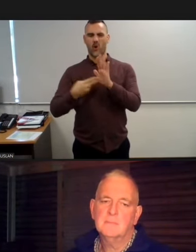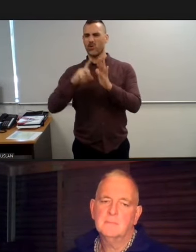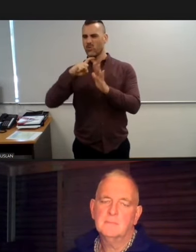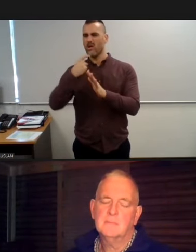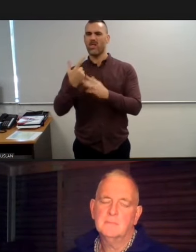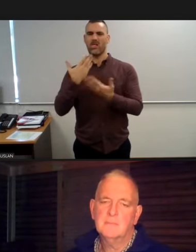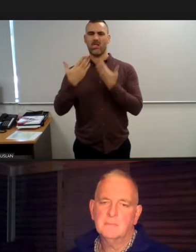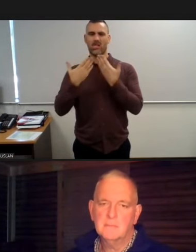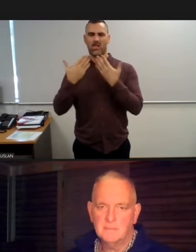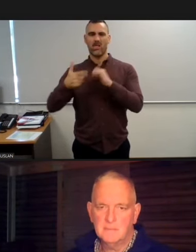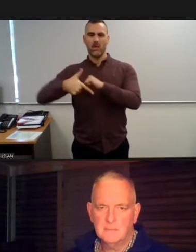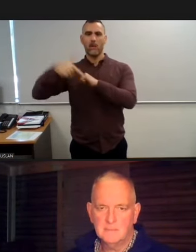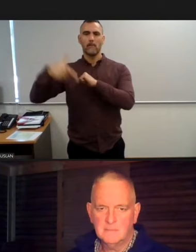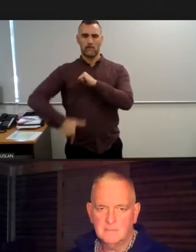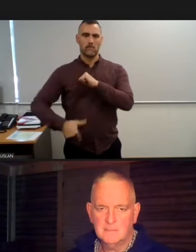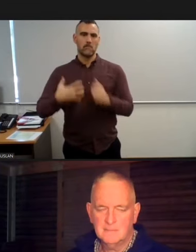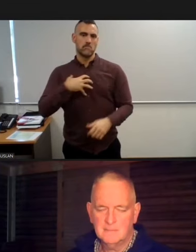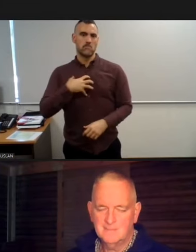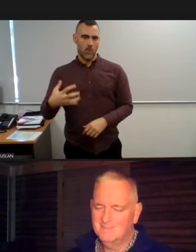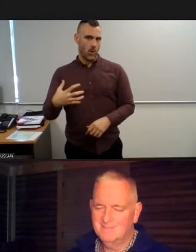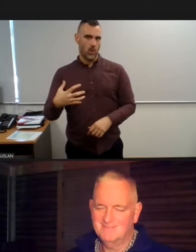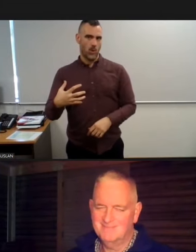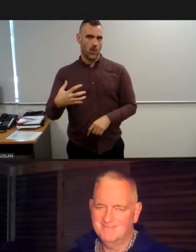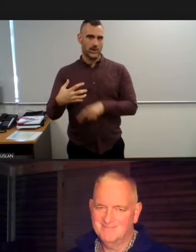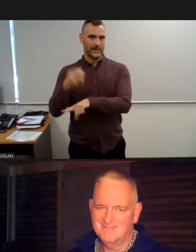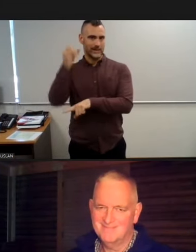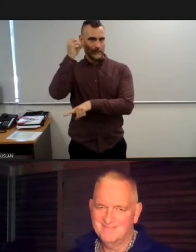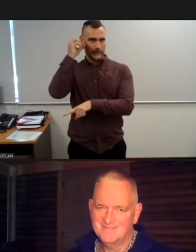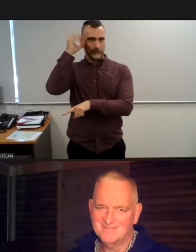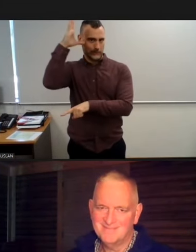can describe more than my entire knowledge on these topics.